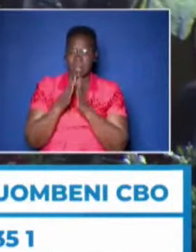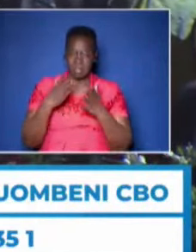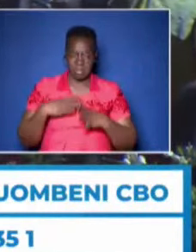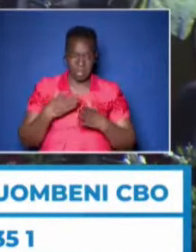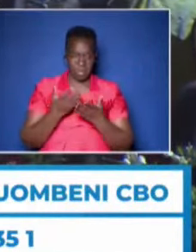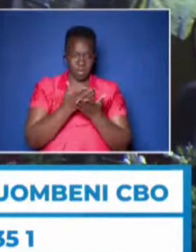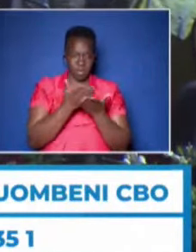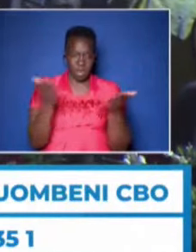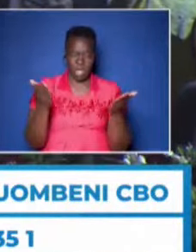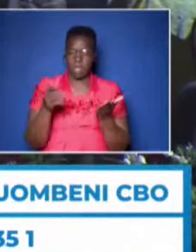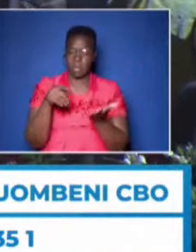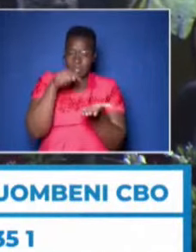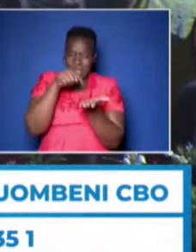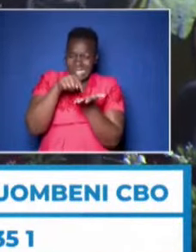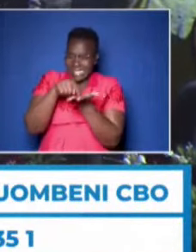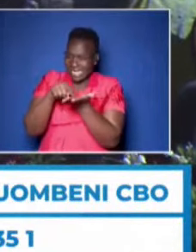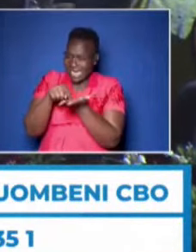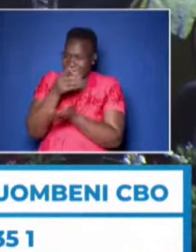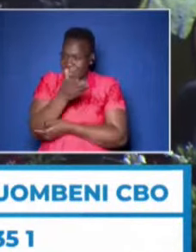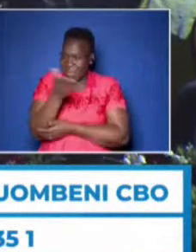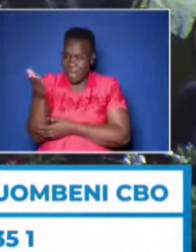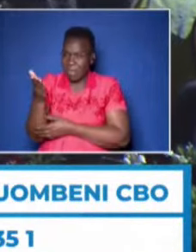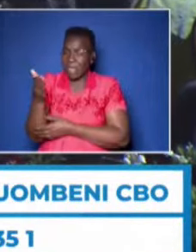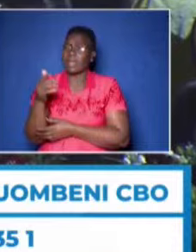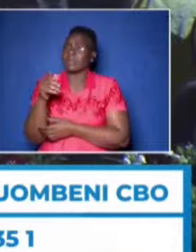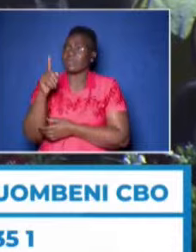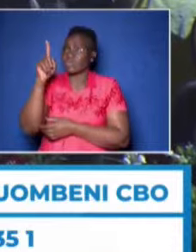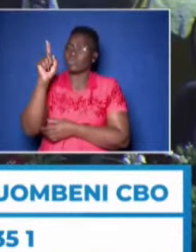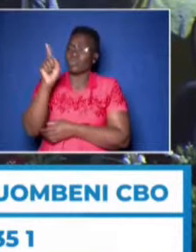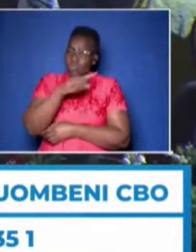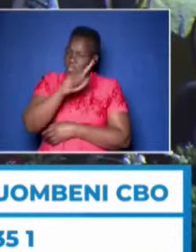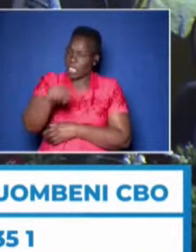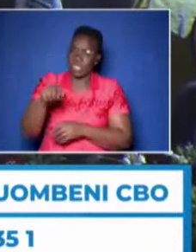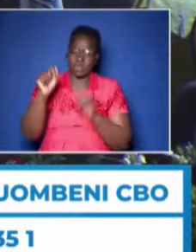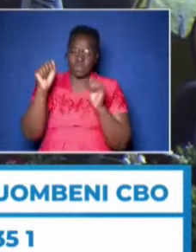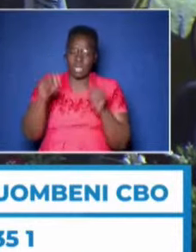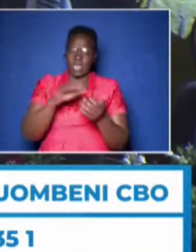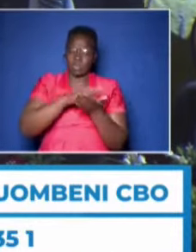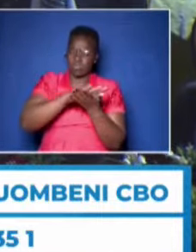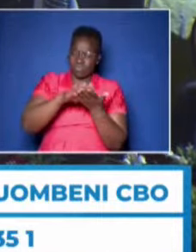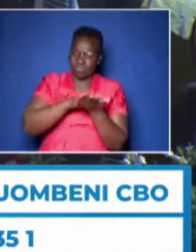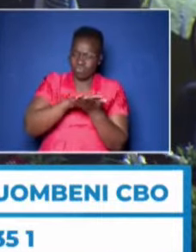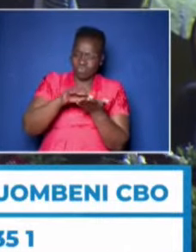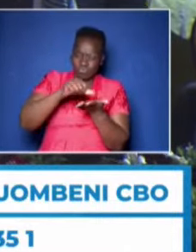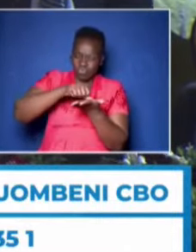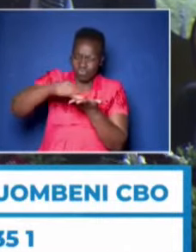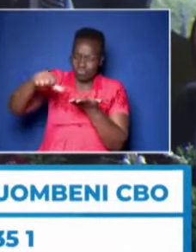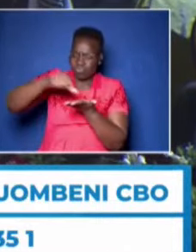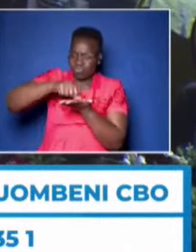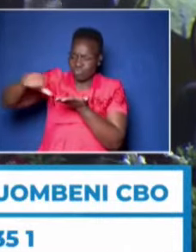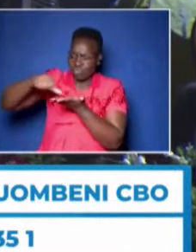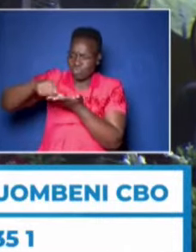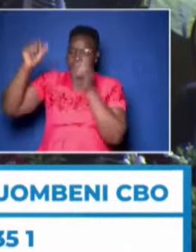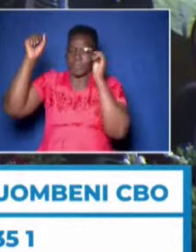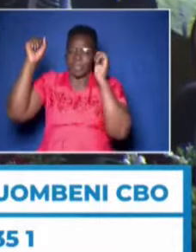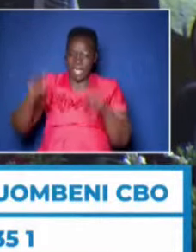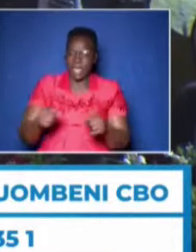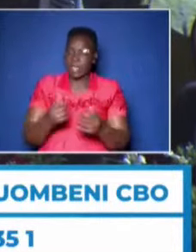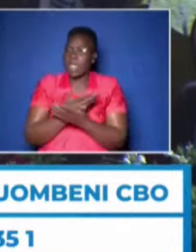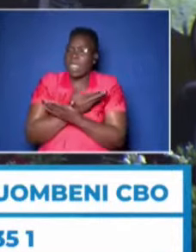debt please say amen amen cancel every every debt please say